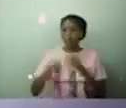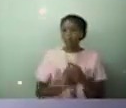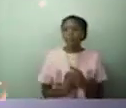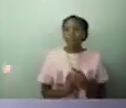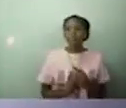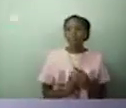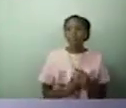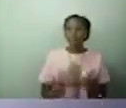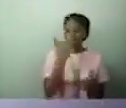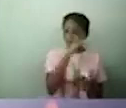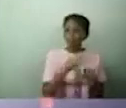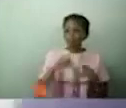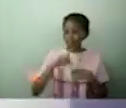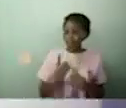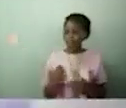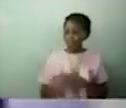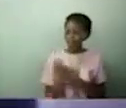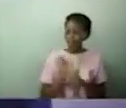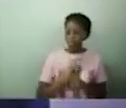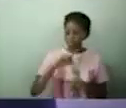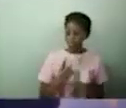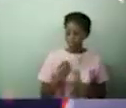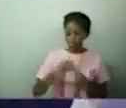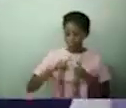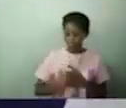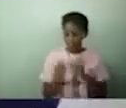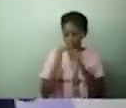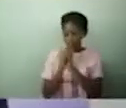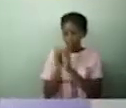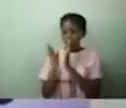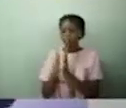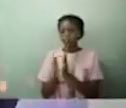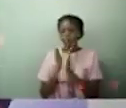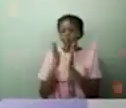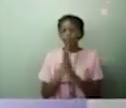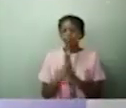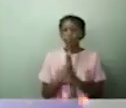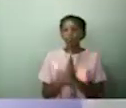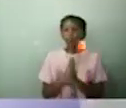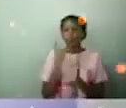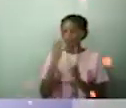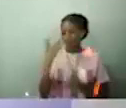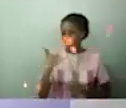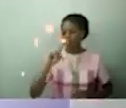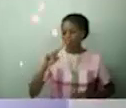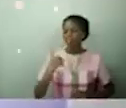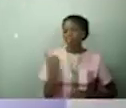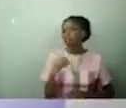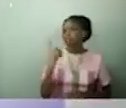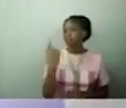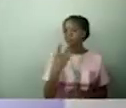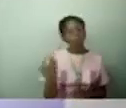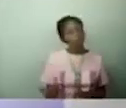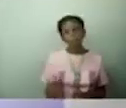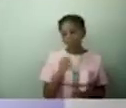singing. Let's come to the days of John broadcasting. Who is there? Oh, it's Brother John. He